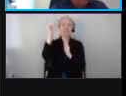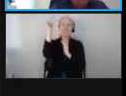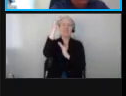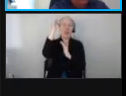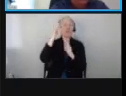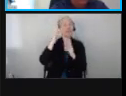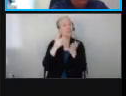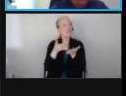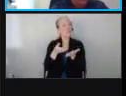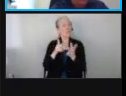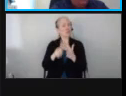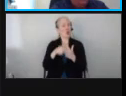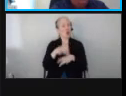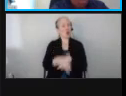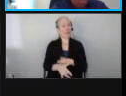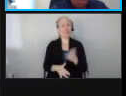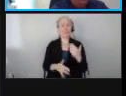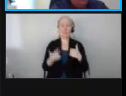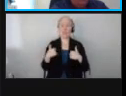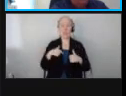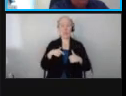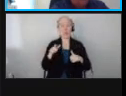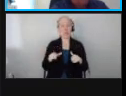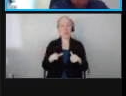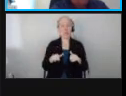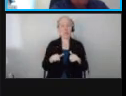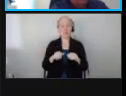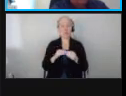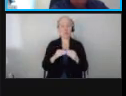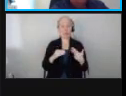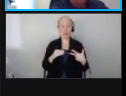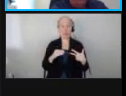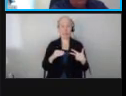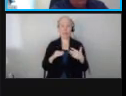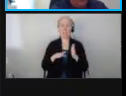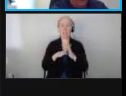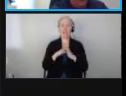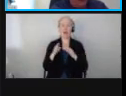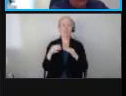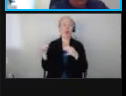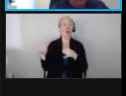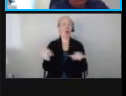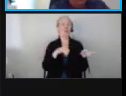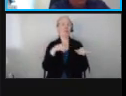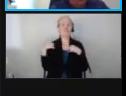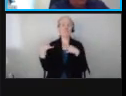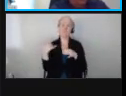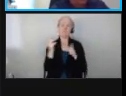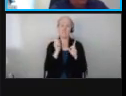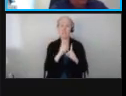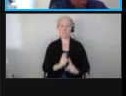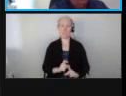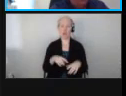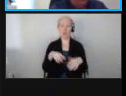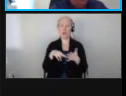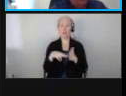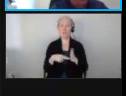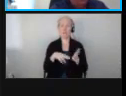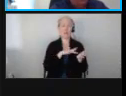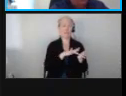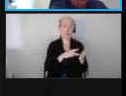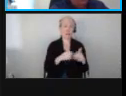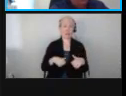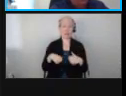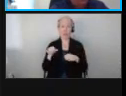Needed to develop common lexicon and means of communication. Practically what that meant was that the medical and life sciences folks began to learn to